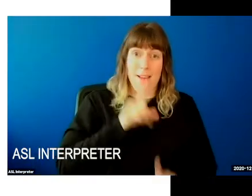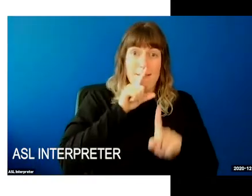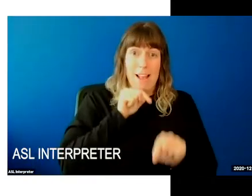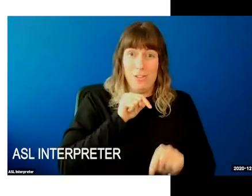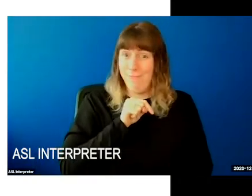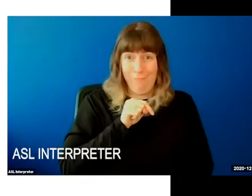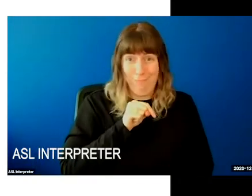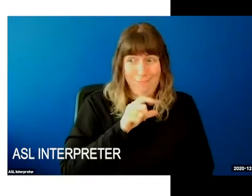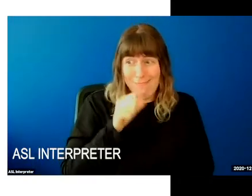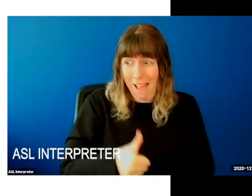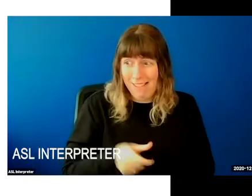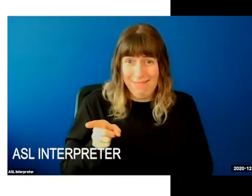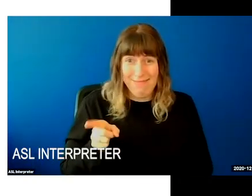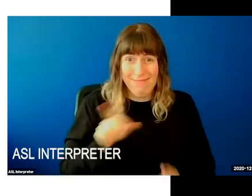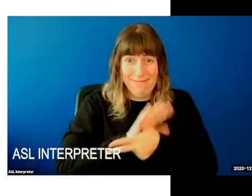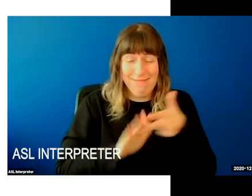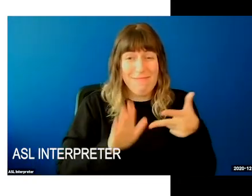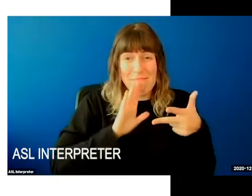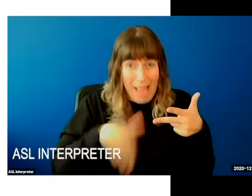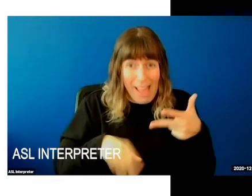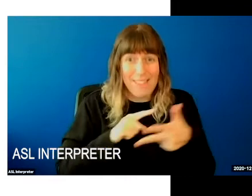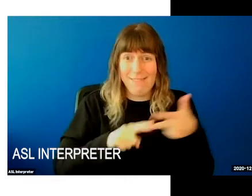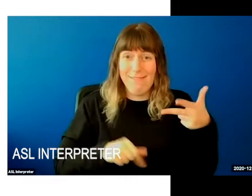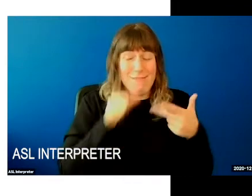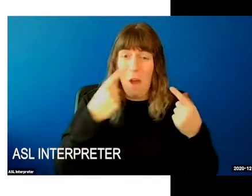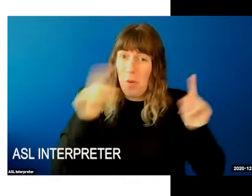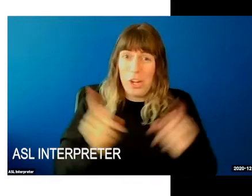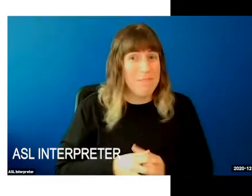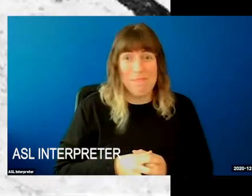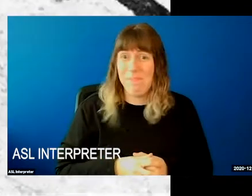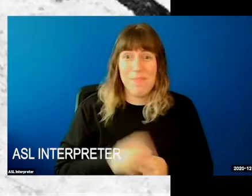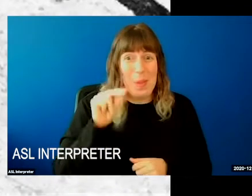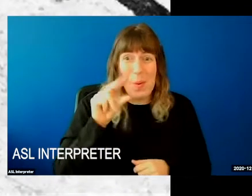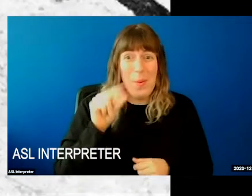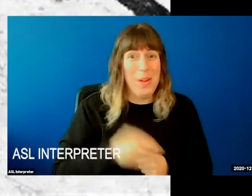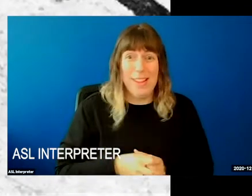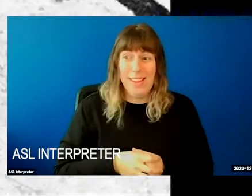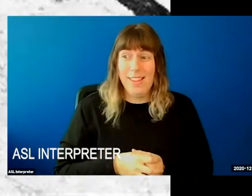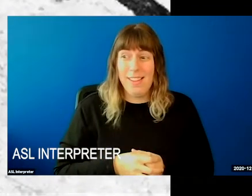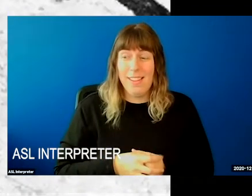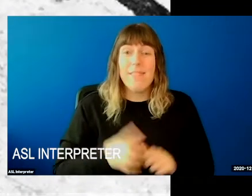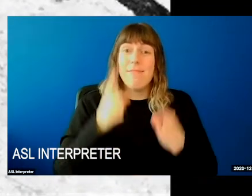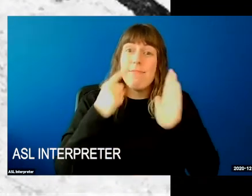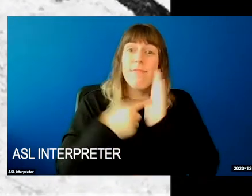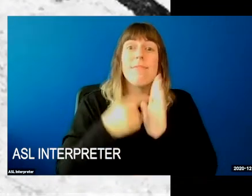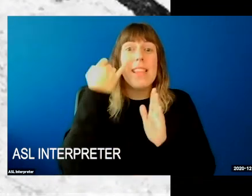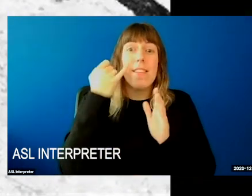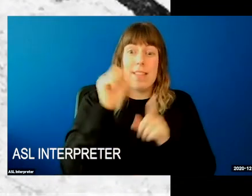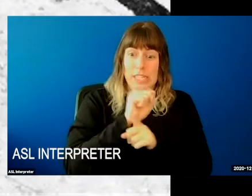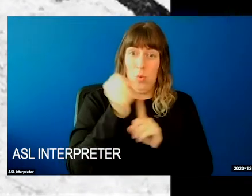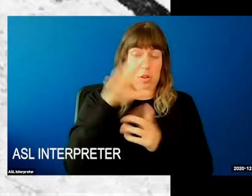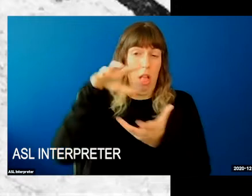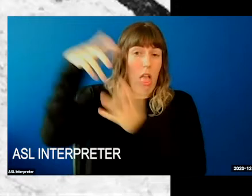is no, this in general is a very bad recipe. It doesn't work. And especially in situations that are out of